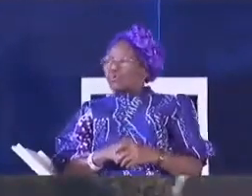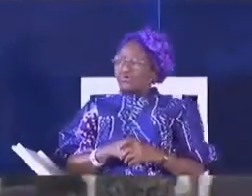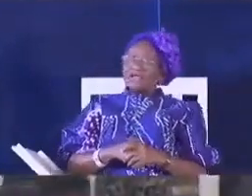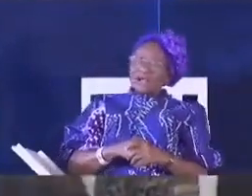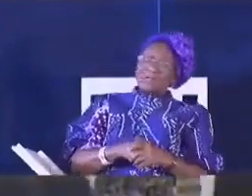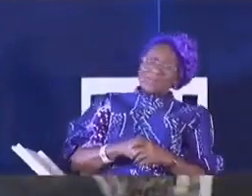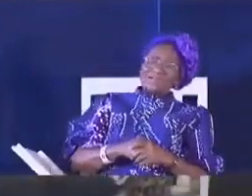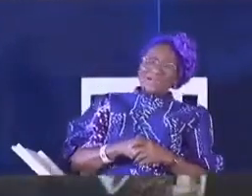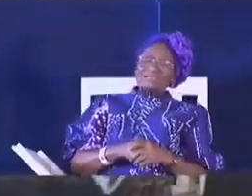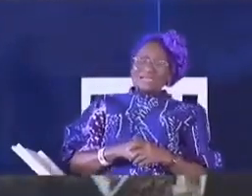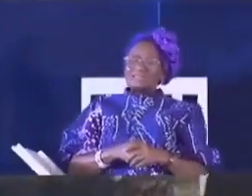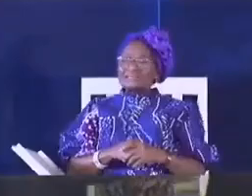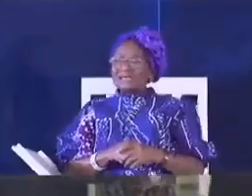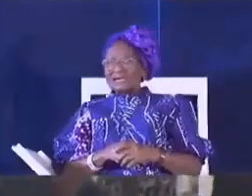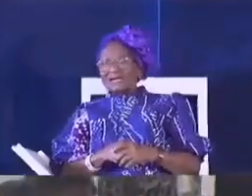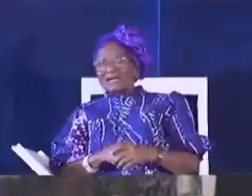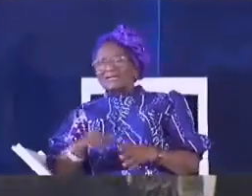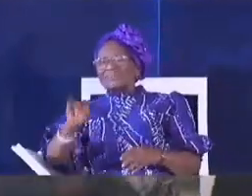I decree.